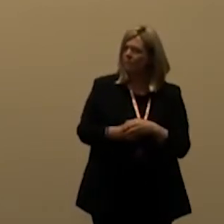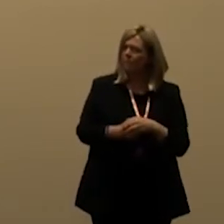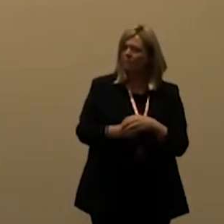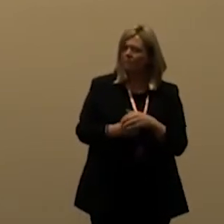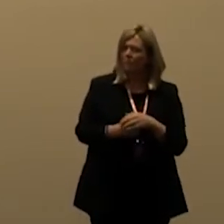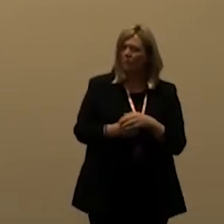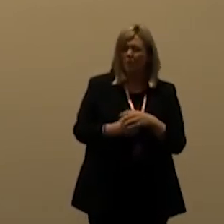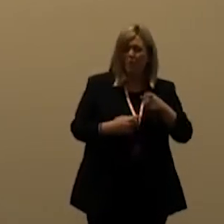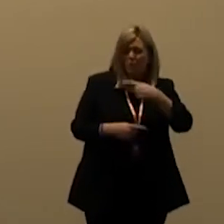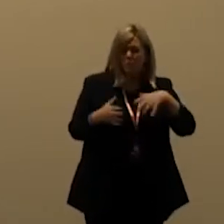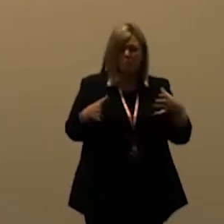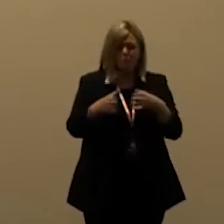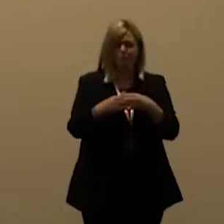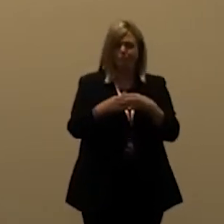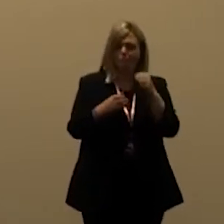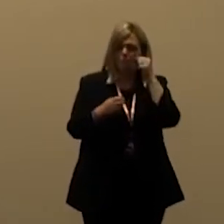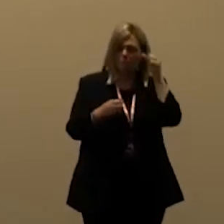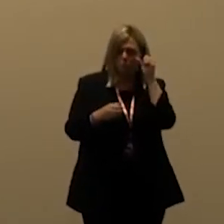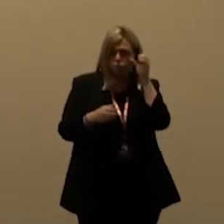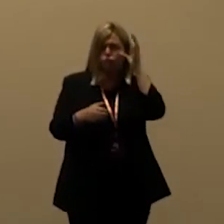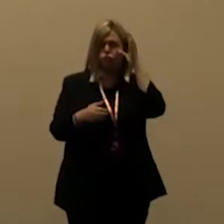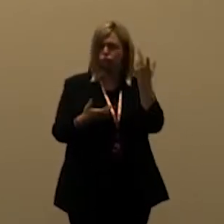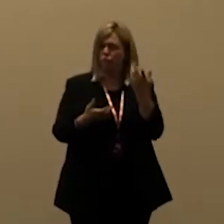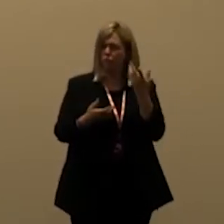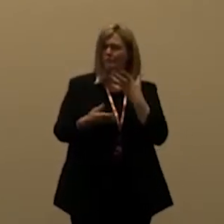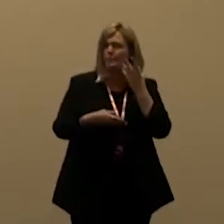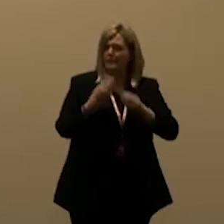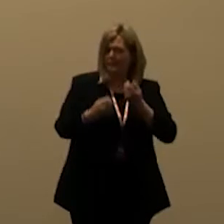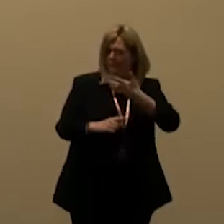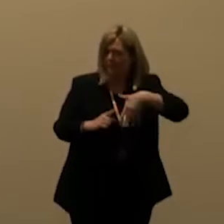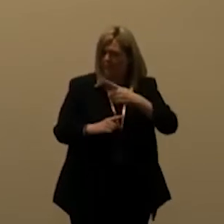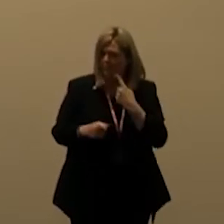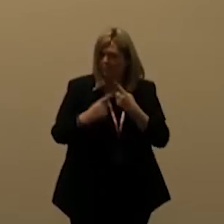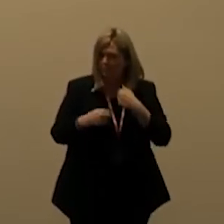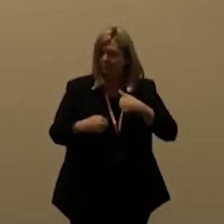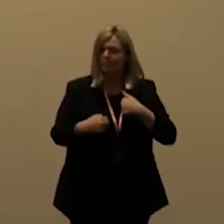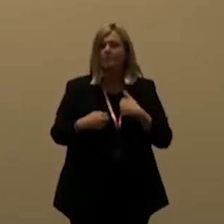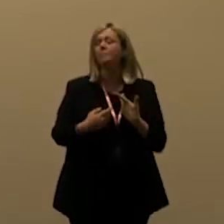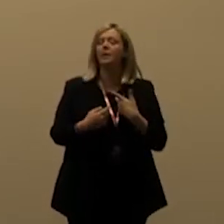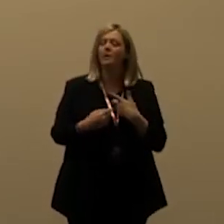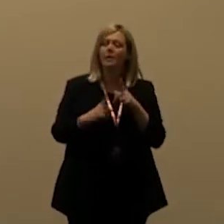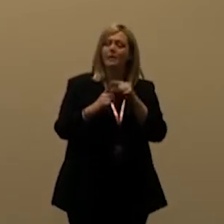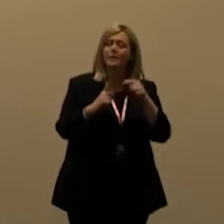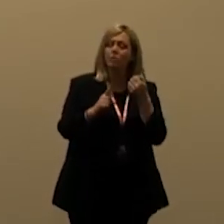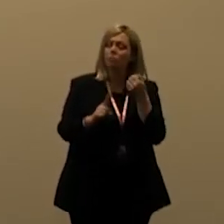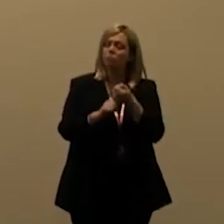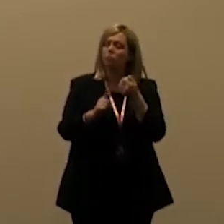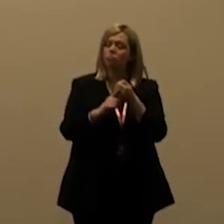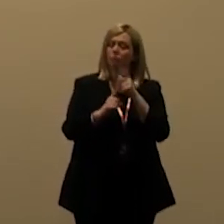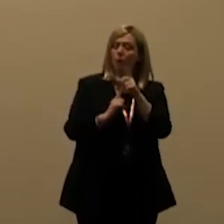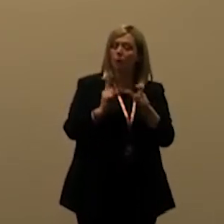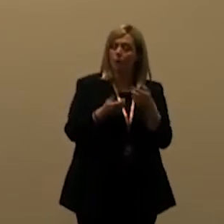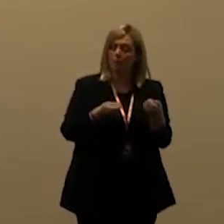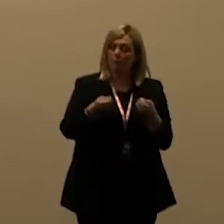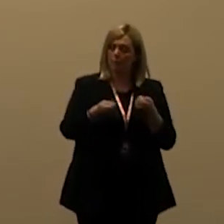much collective knowledge here. And a little bit about what I do specifically at Changing Social. I am what we call a Digital Champions Community